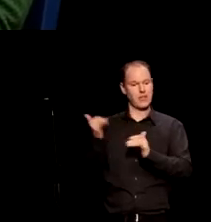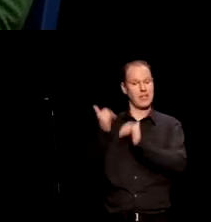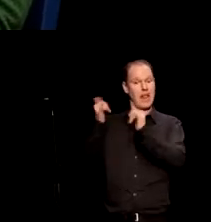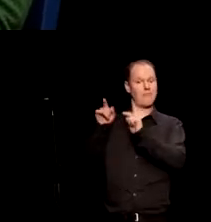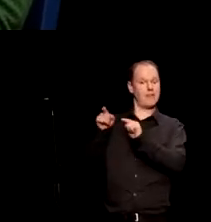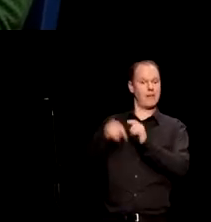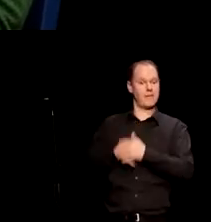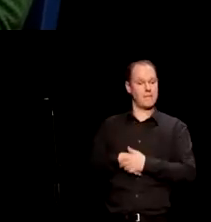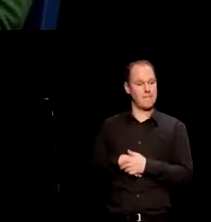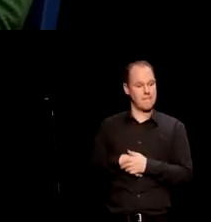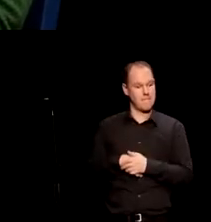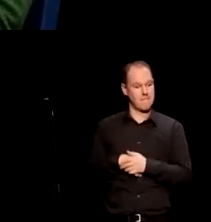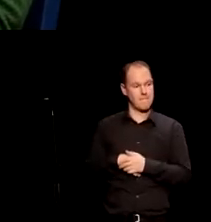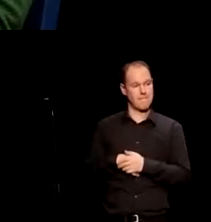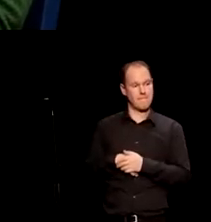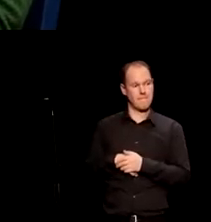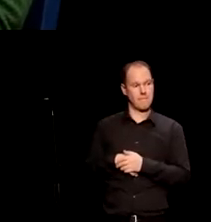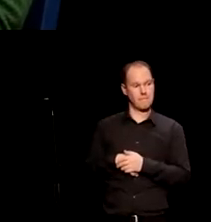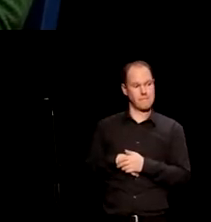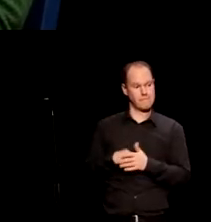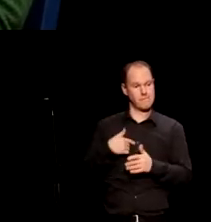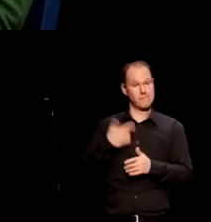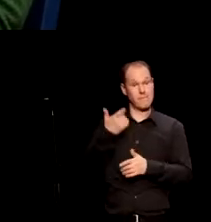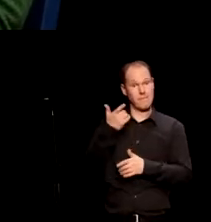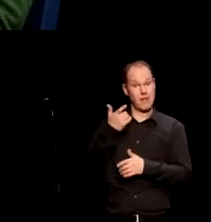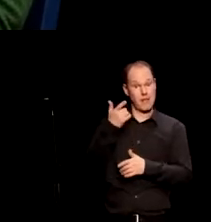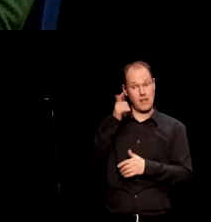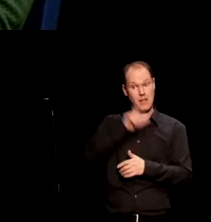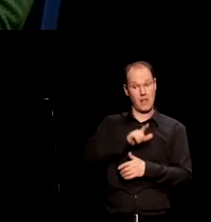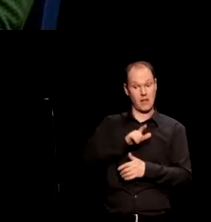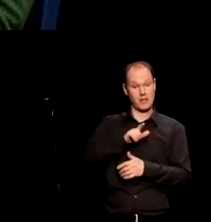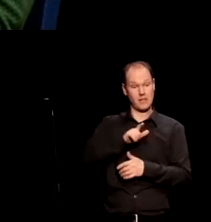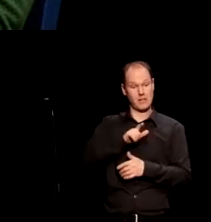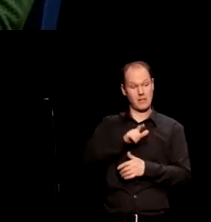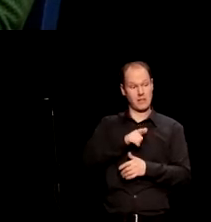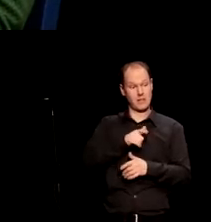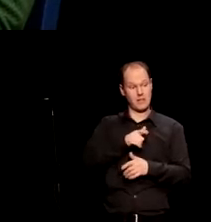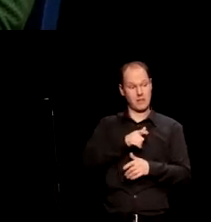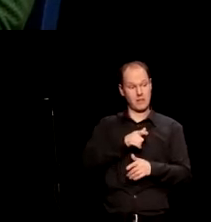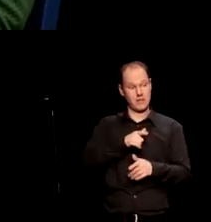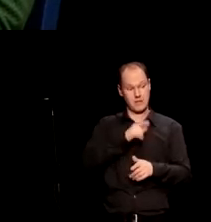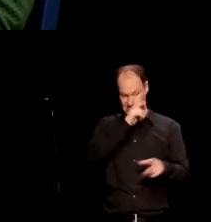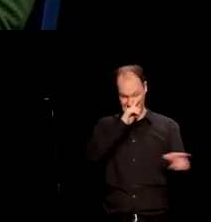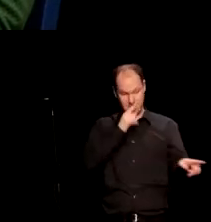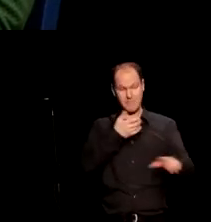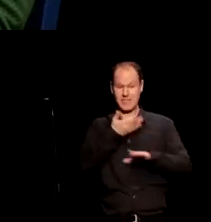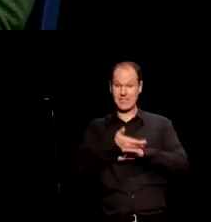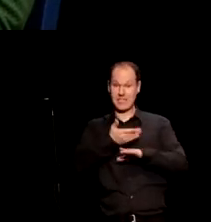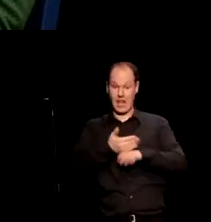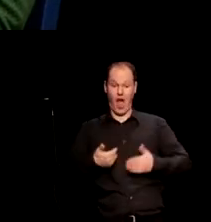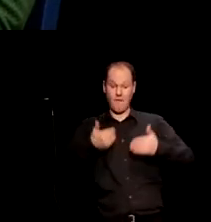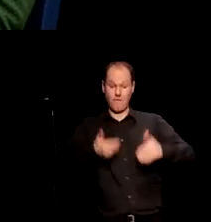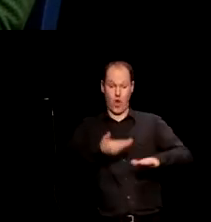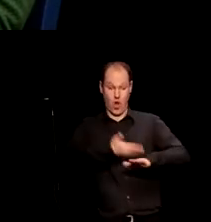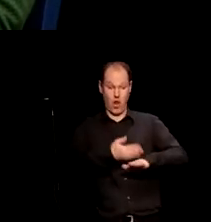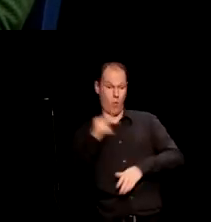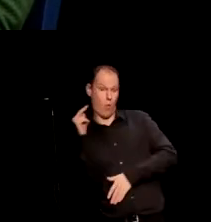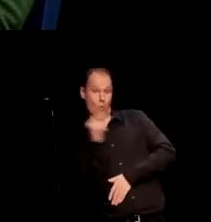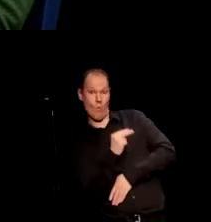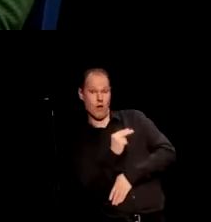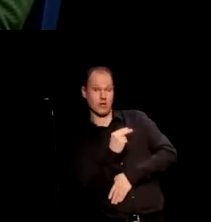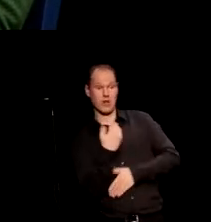that. I had the privilege of sitting in the front seat watching that extraordinary performance, so thank you for sharing